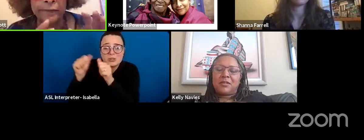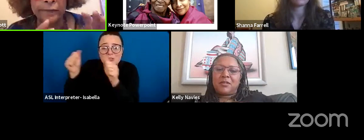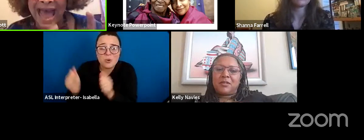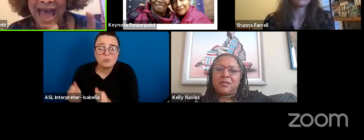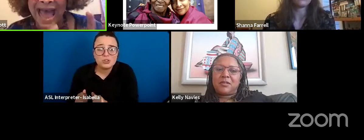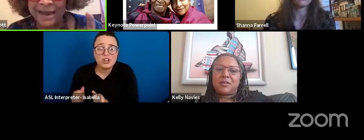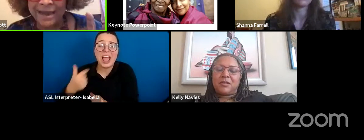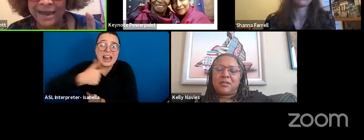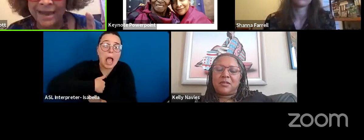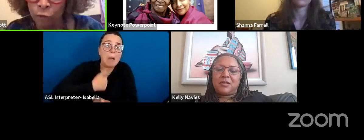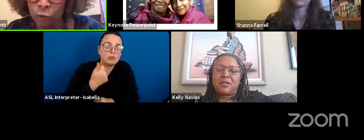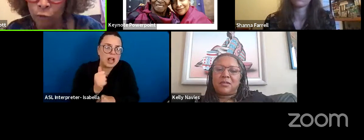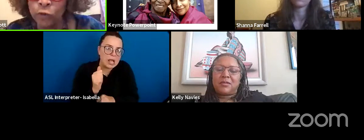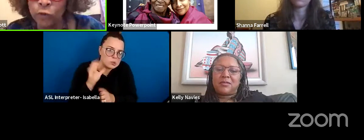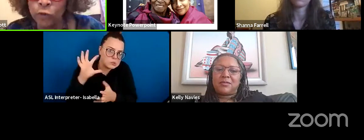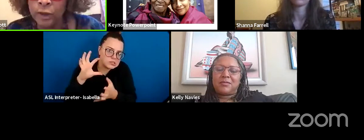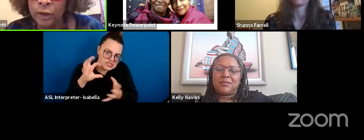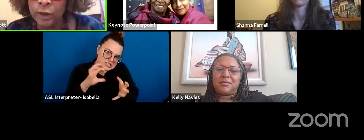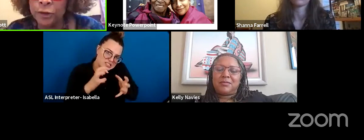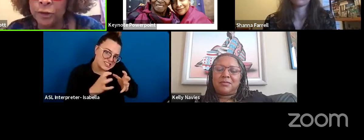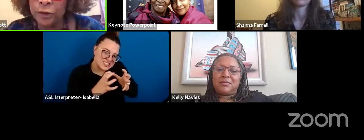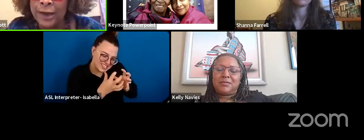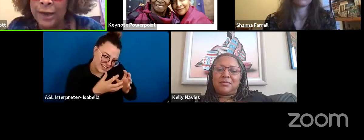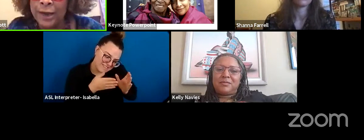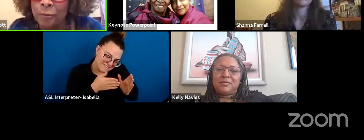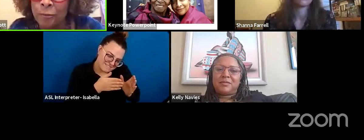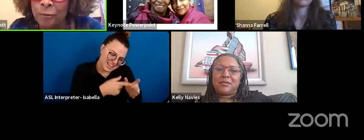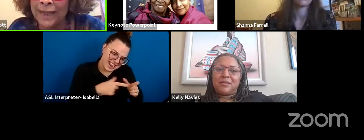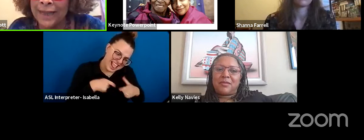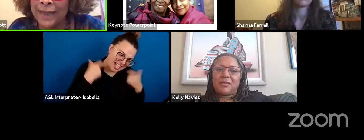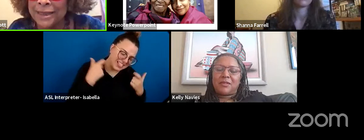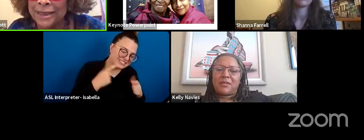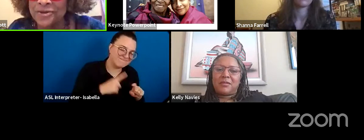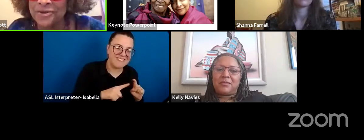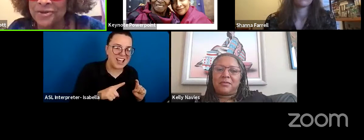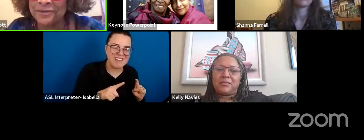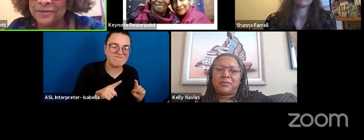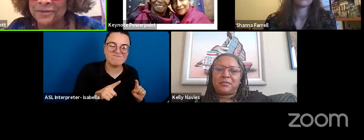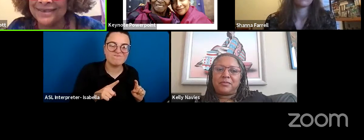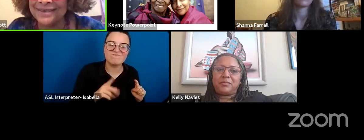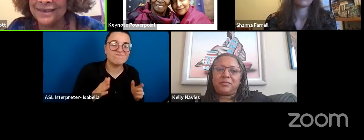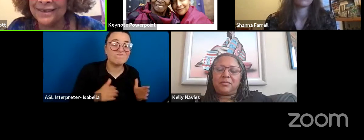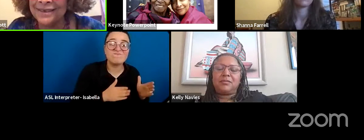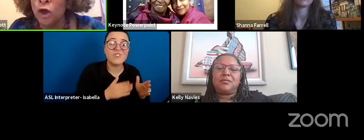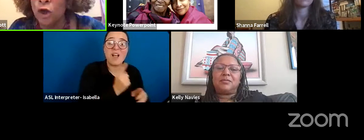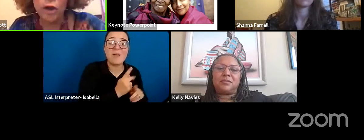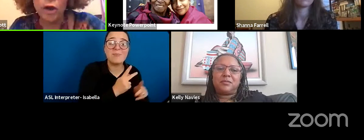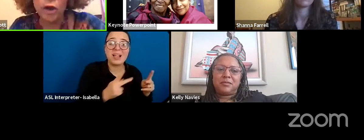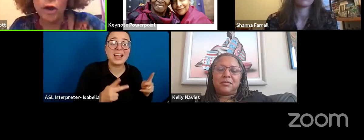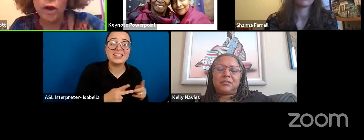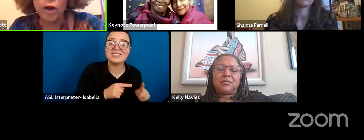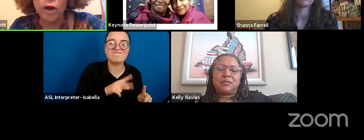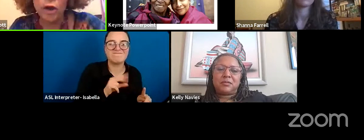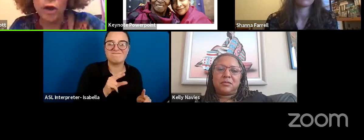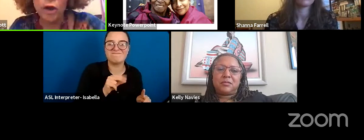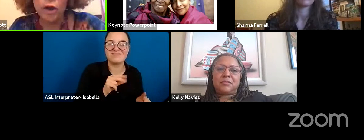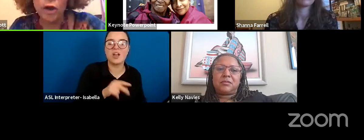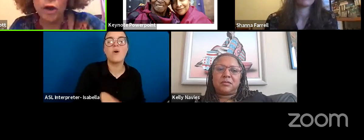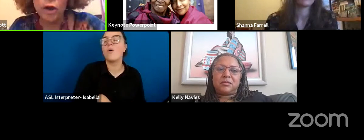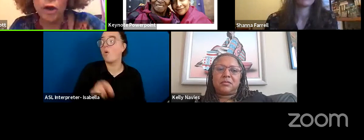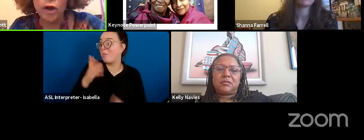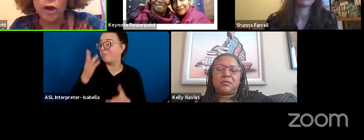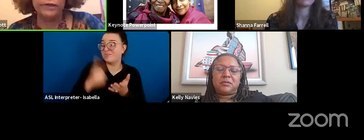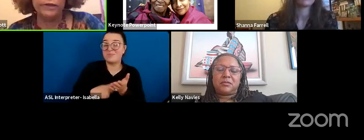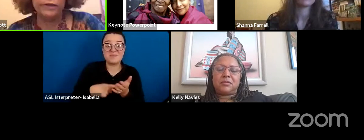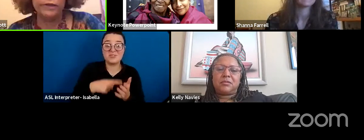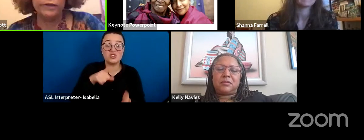make that road be the right road, but it's not taking me to the right place. Or it shouldn't even be visual at all.